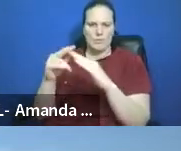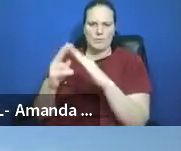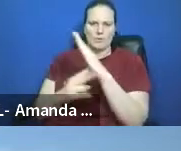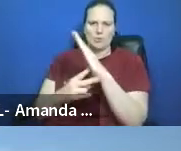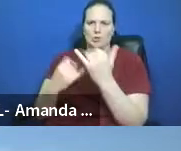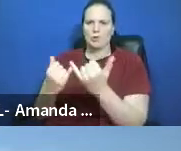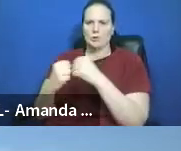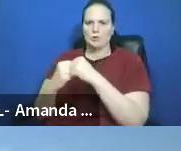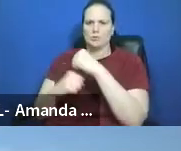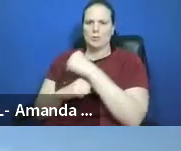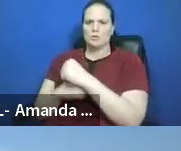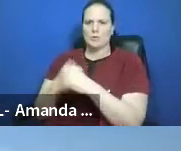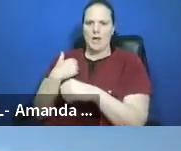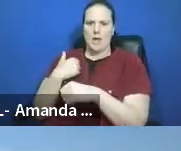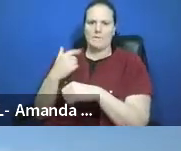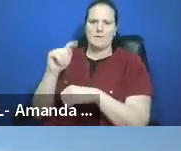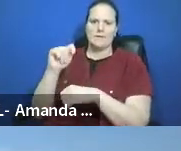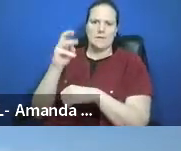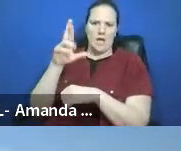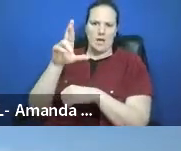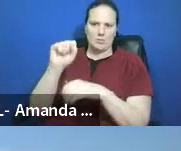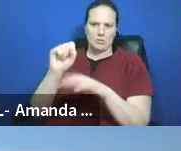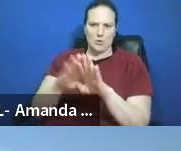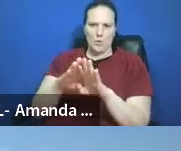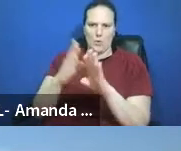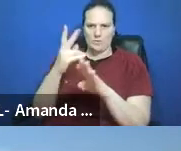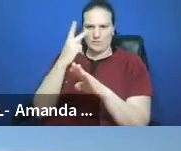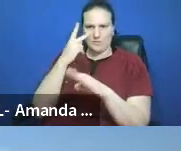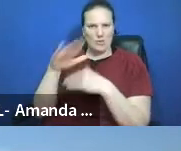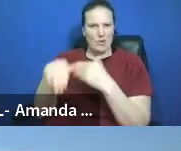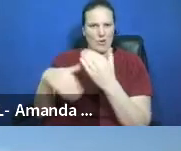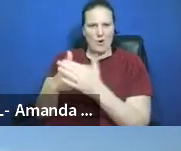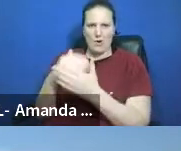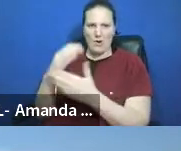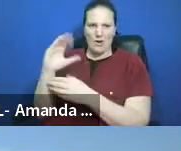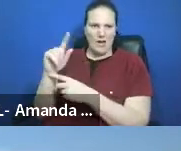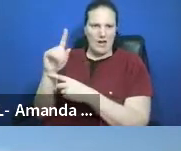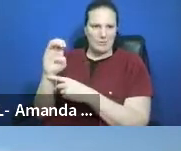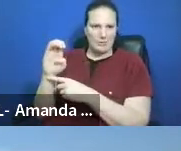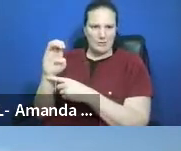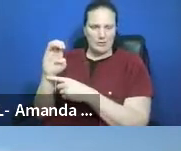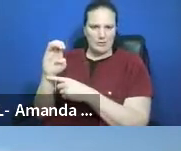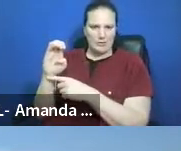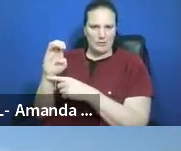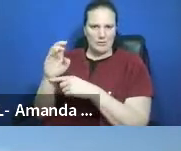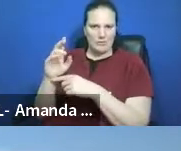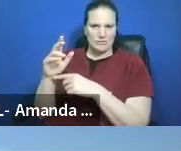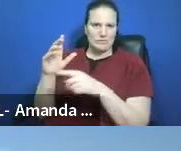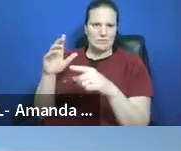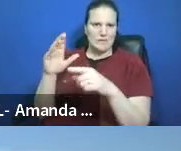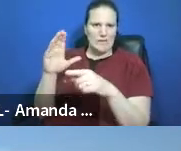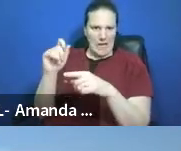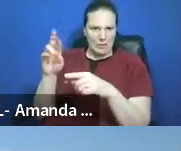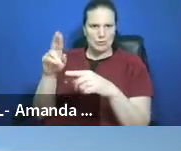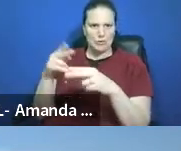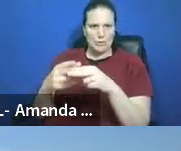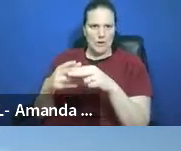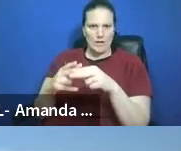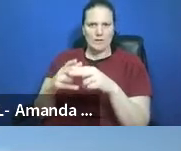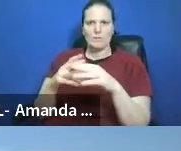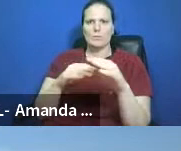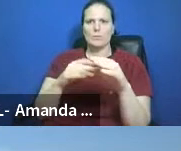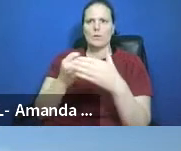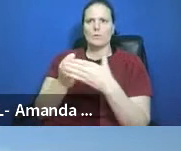have towers that are open and you can see all the cabling and counterweights. And so new movable